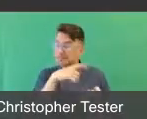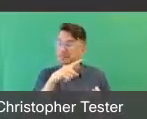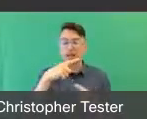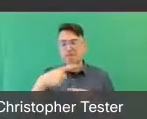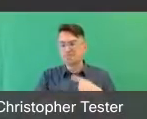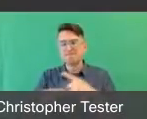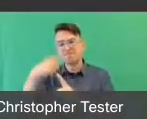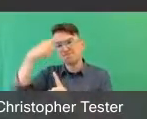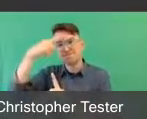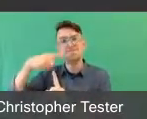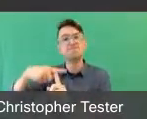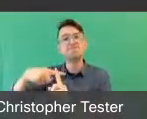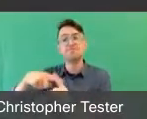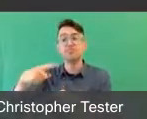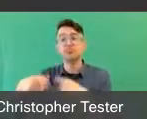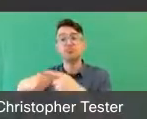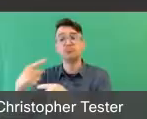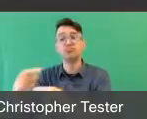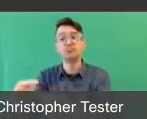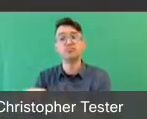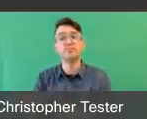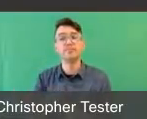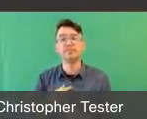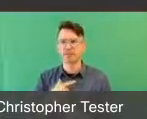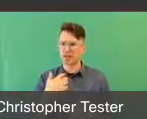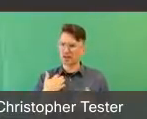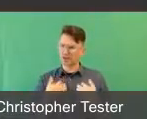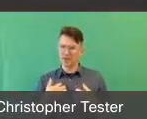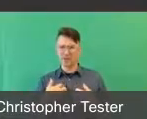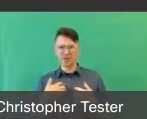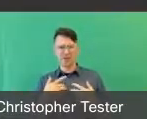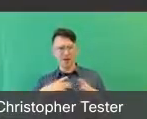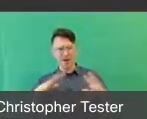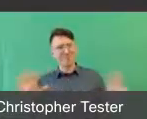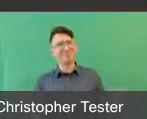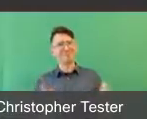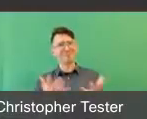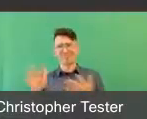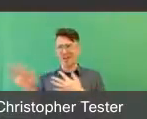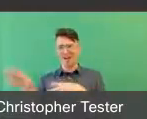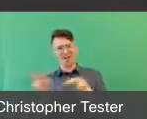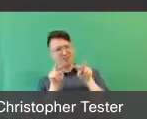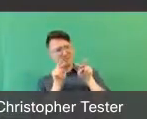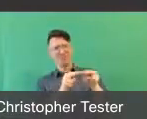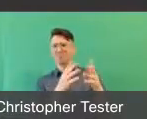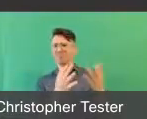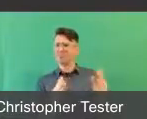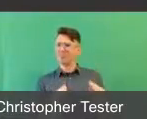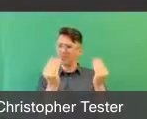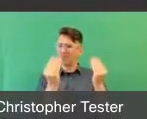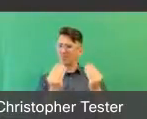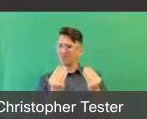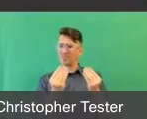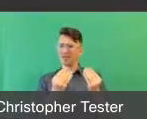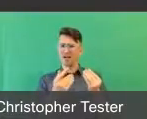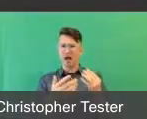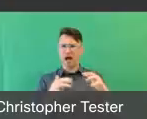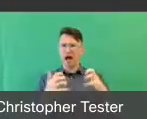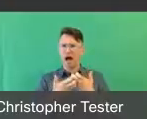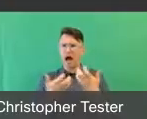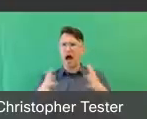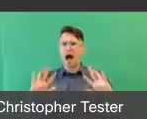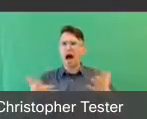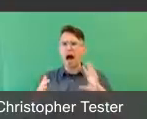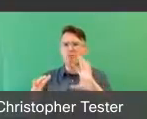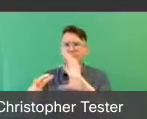admiration and our congratulations for reaching out to help other young people and other members of